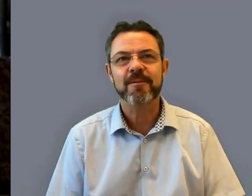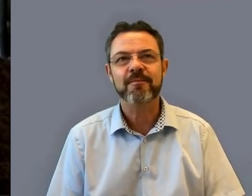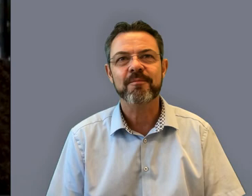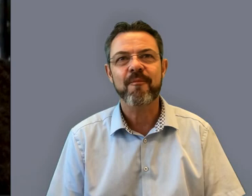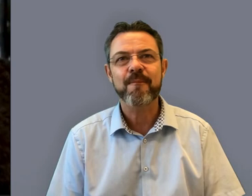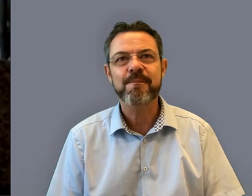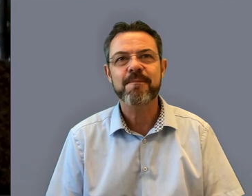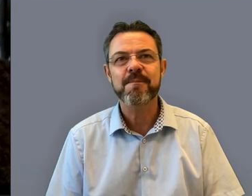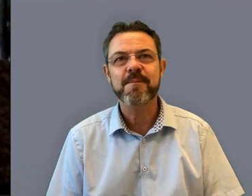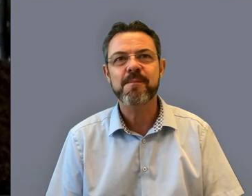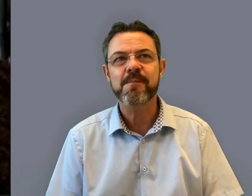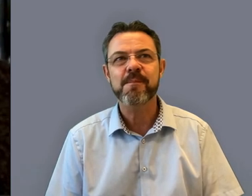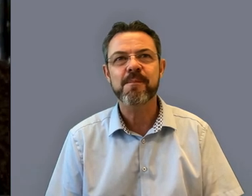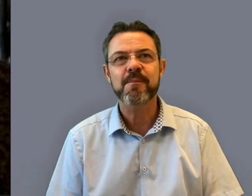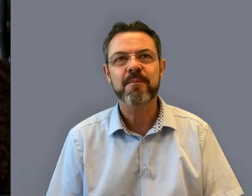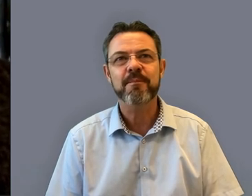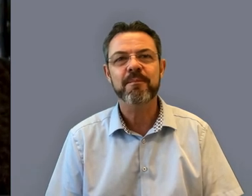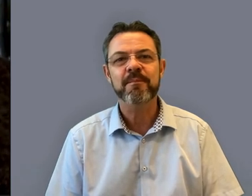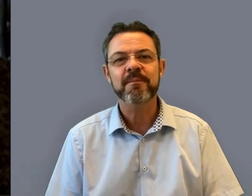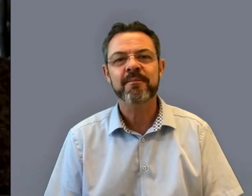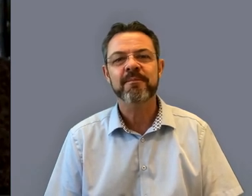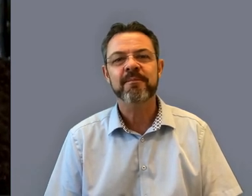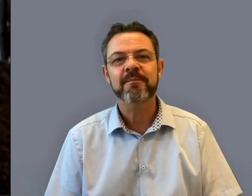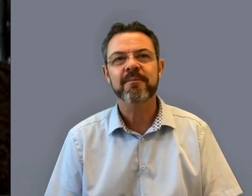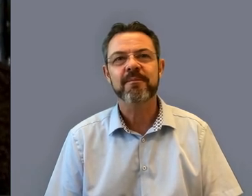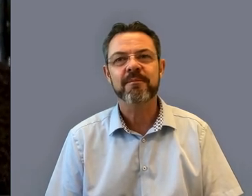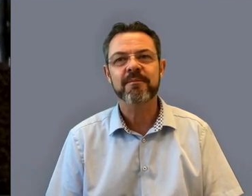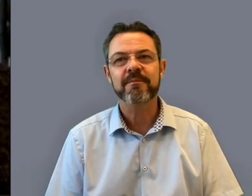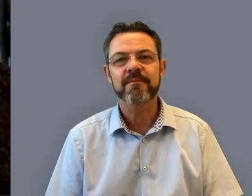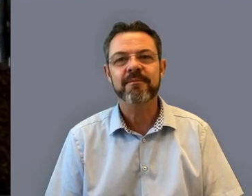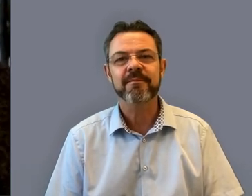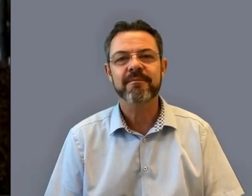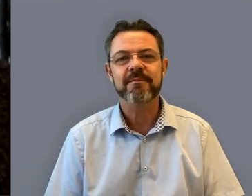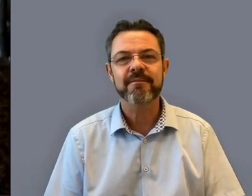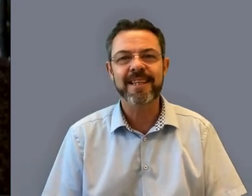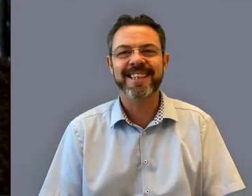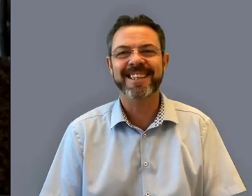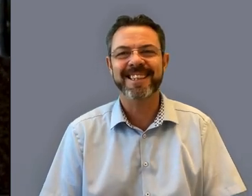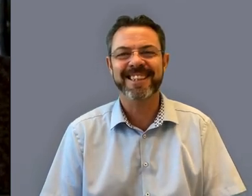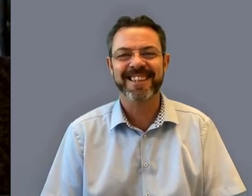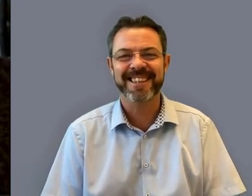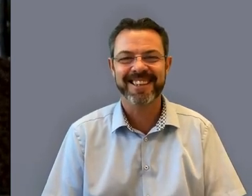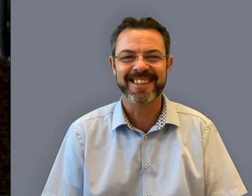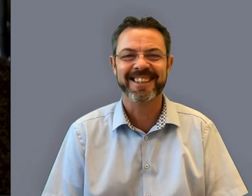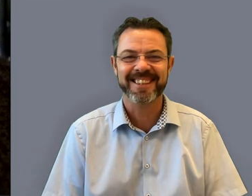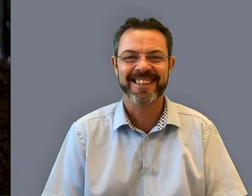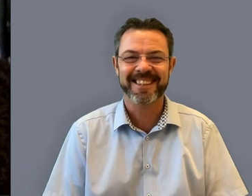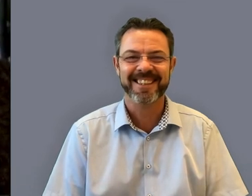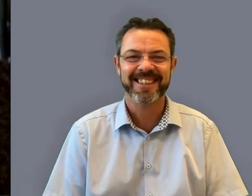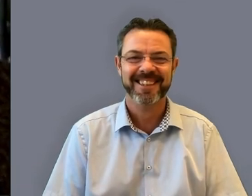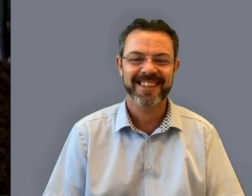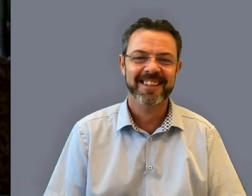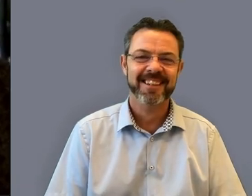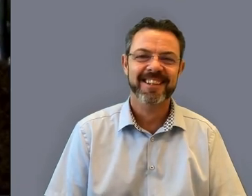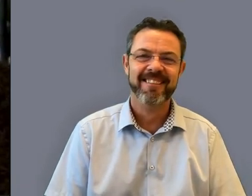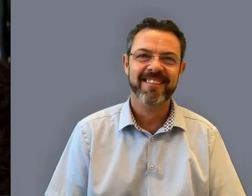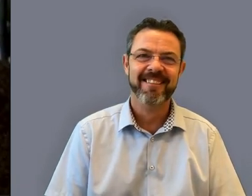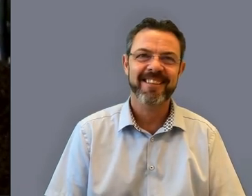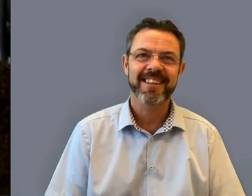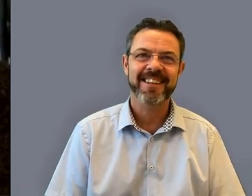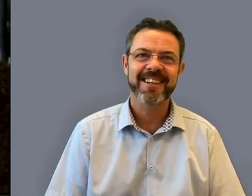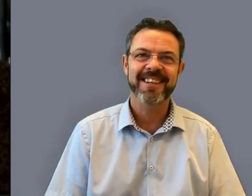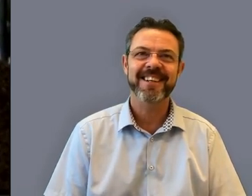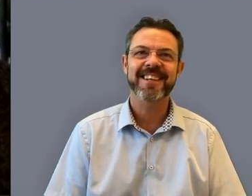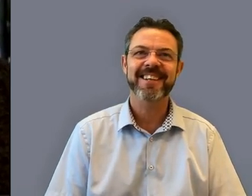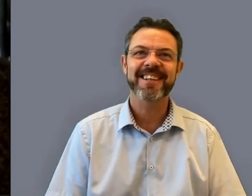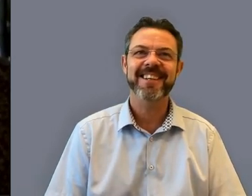Yeah. But you also don't want to be that old grumpy person that's angry that the wave passed you by and you didn't get credit, you know, like, I've been working on